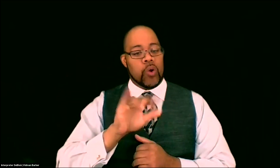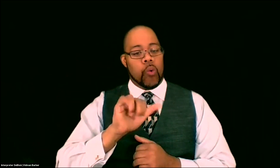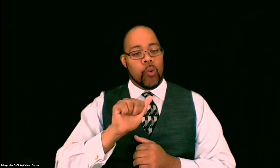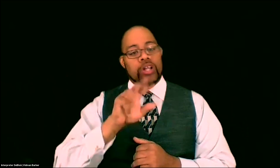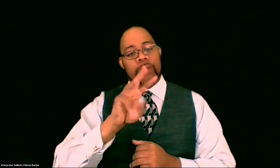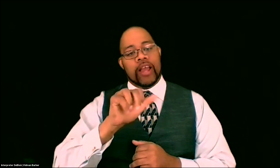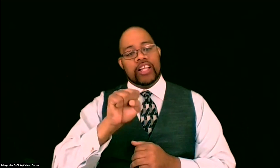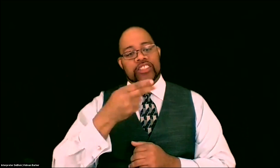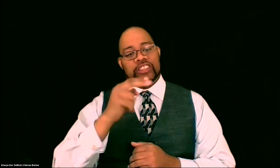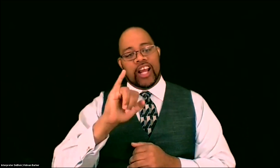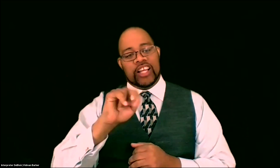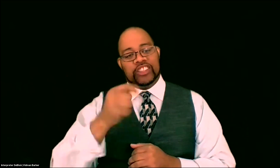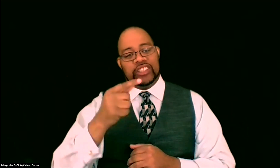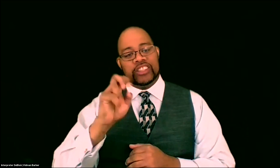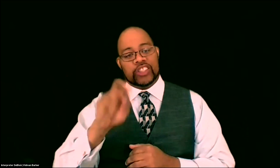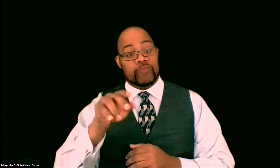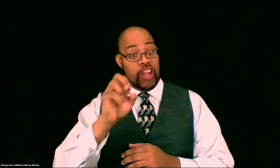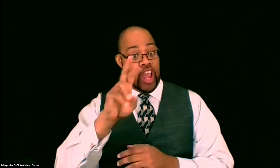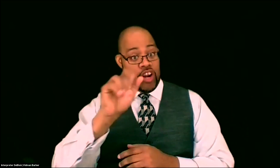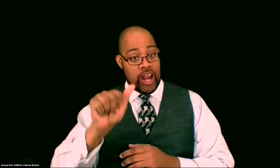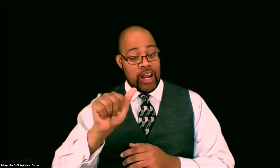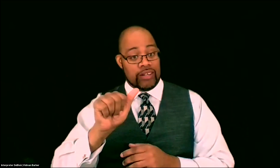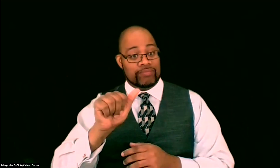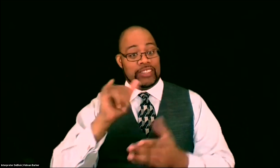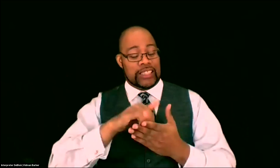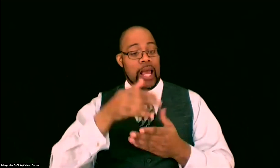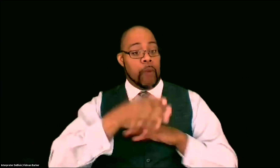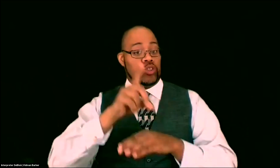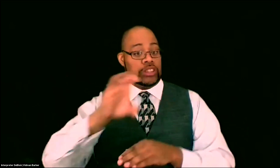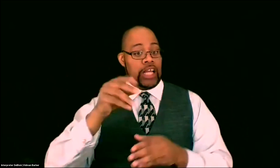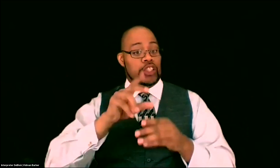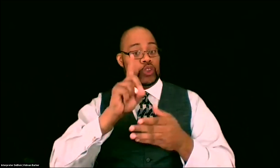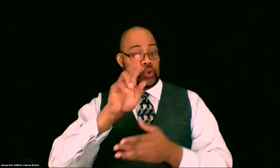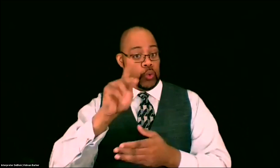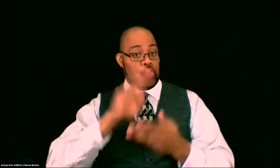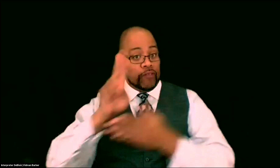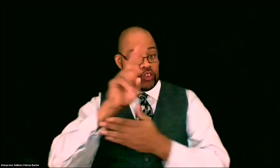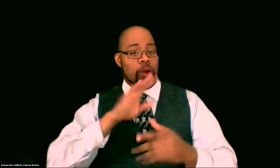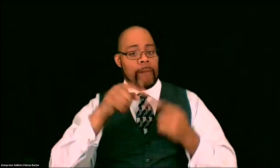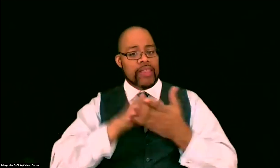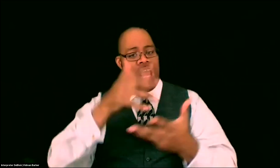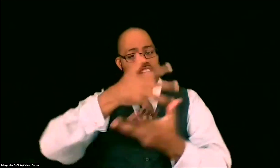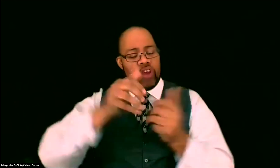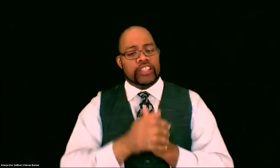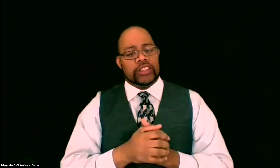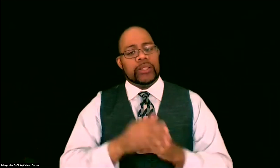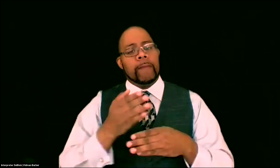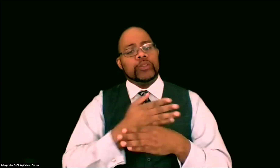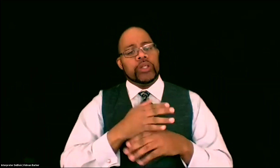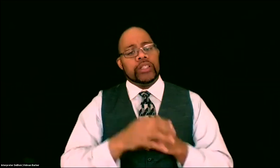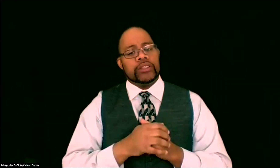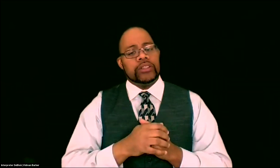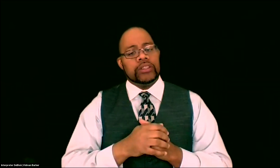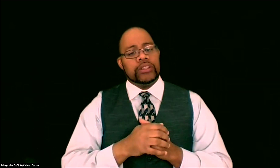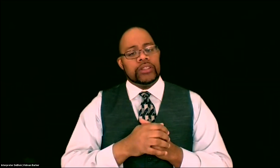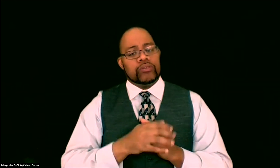Washington. So Dr. Erica Washington is a postdoc at Duke University, and she's going to talk about the interactions